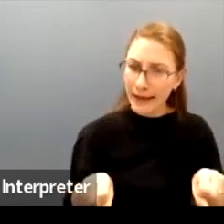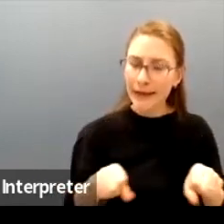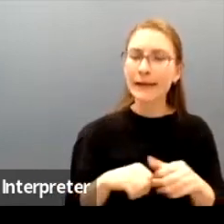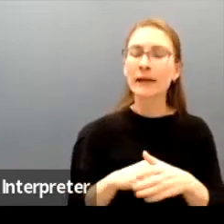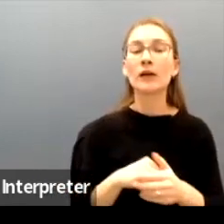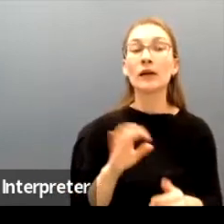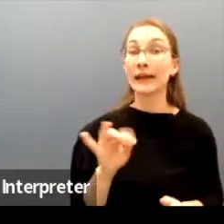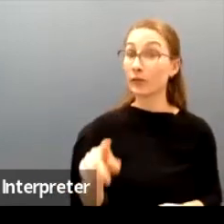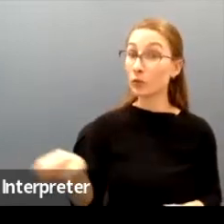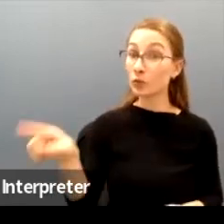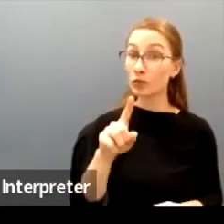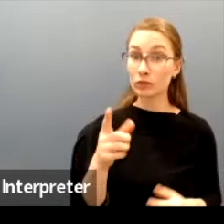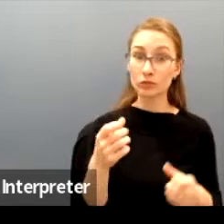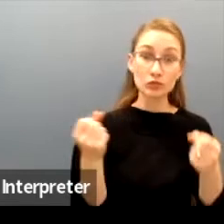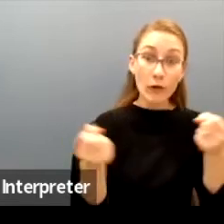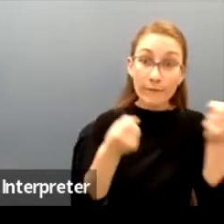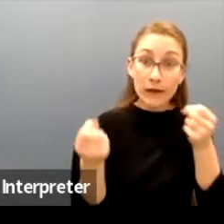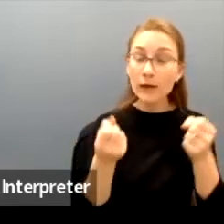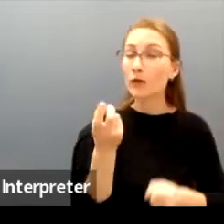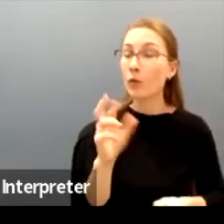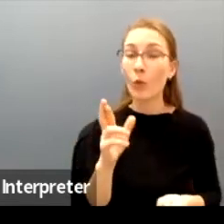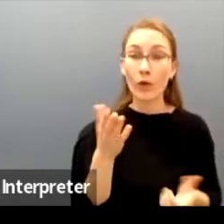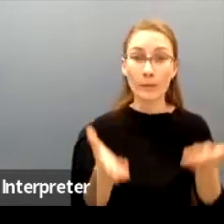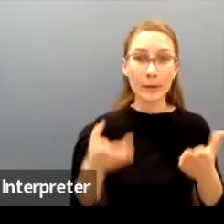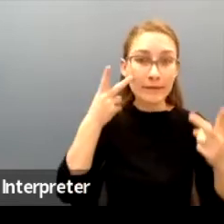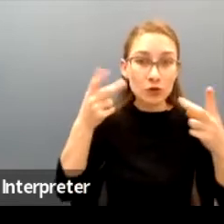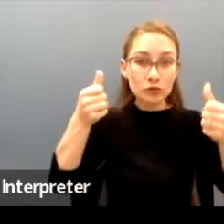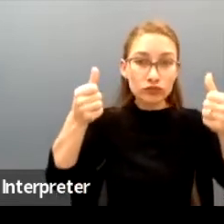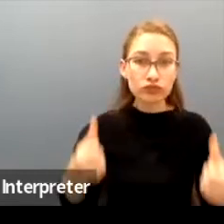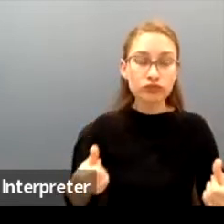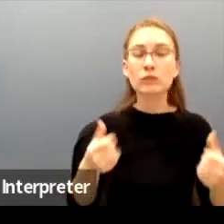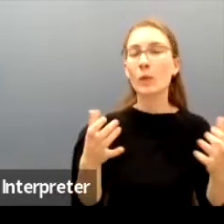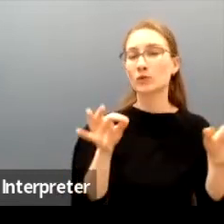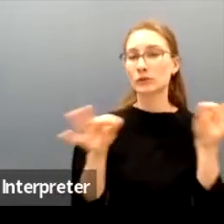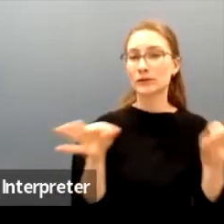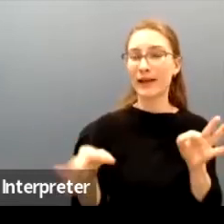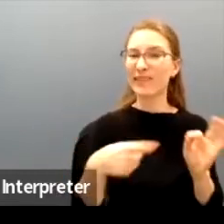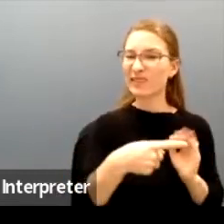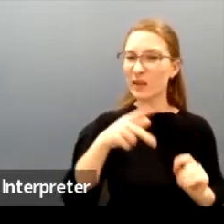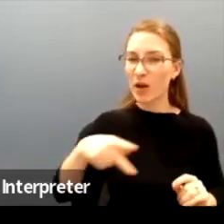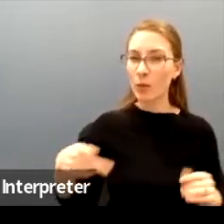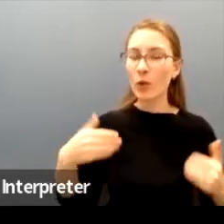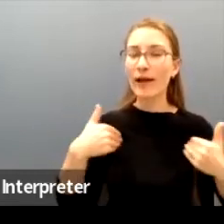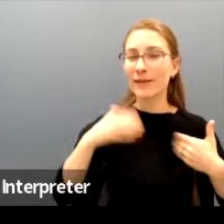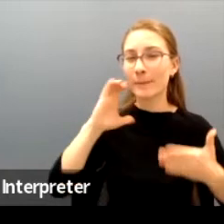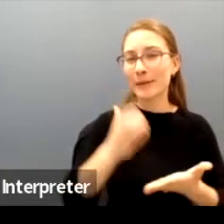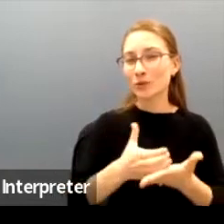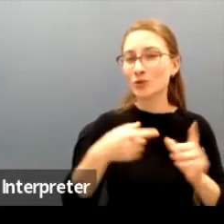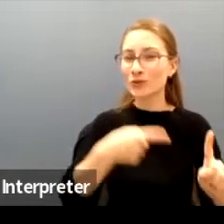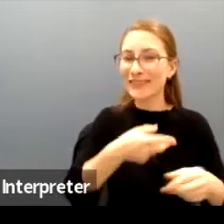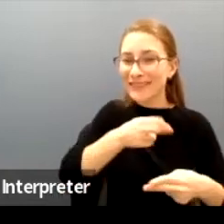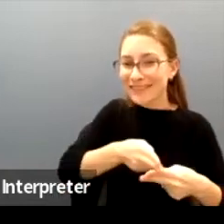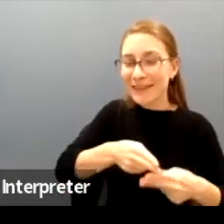can't, they have some visual difficulties, I wanted to explain that I have a picture of David from a TV